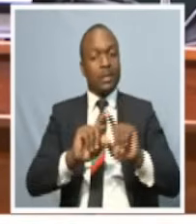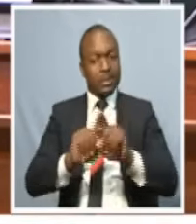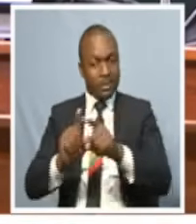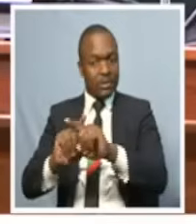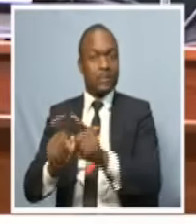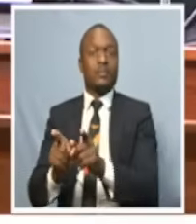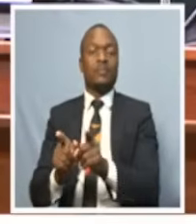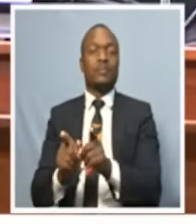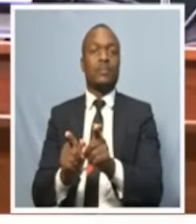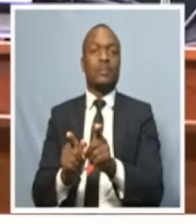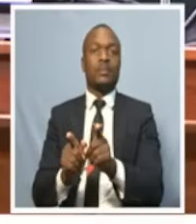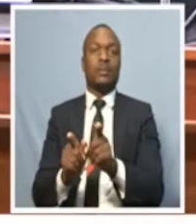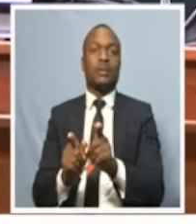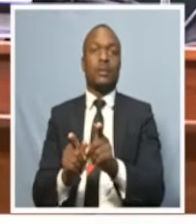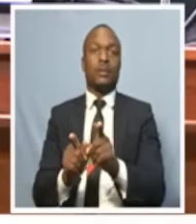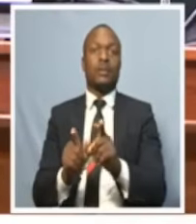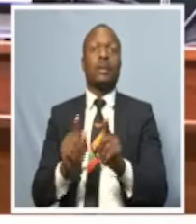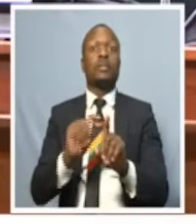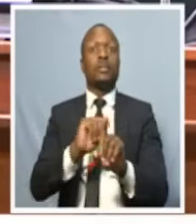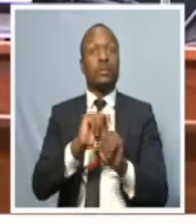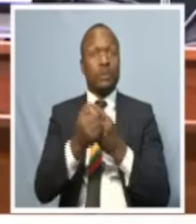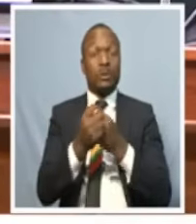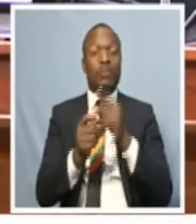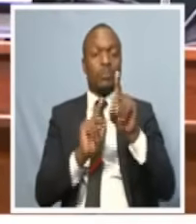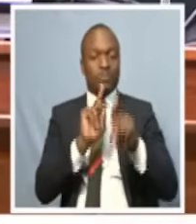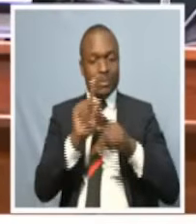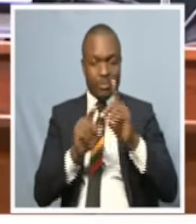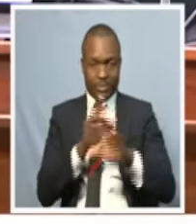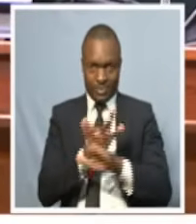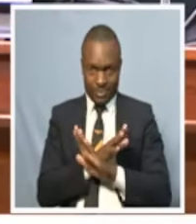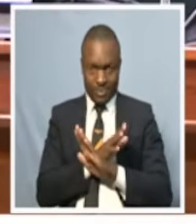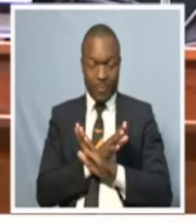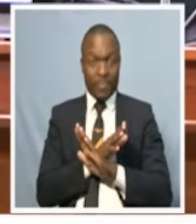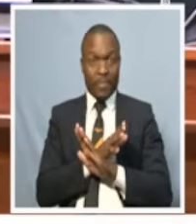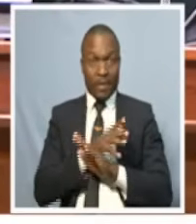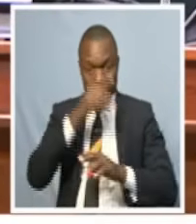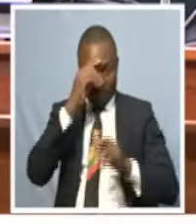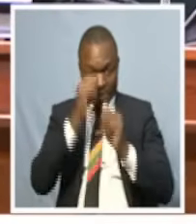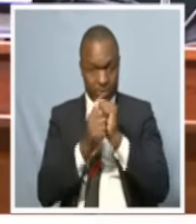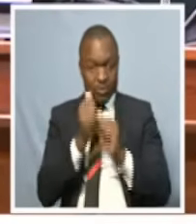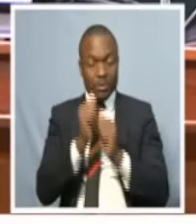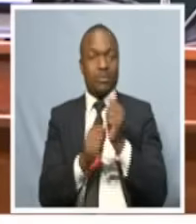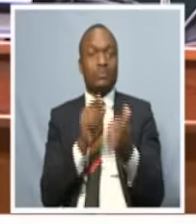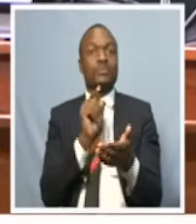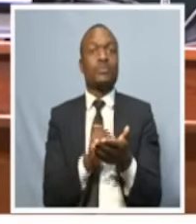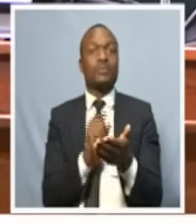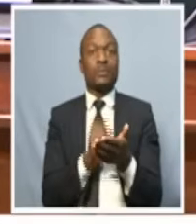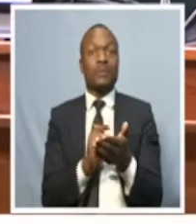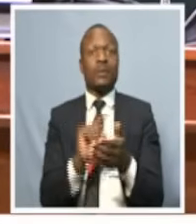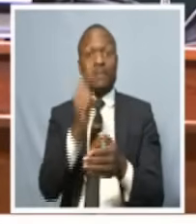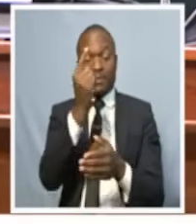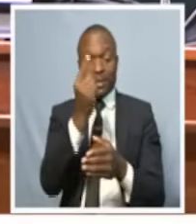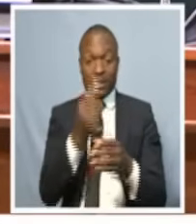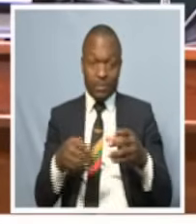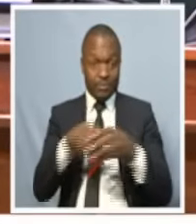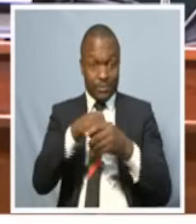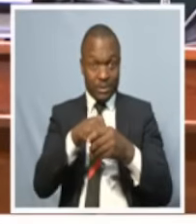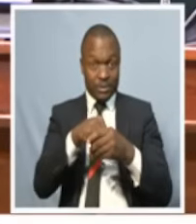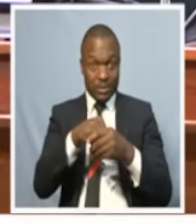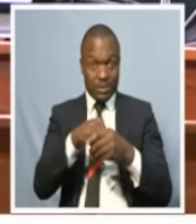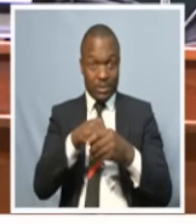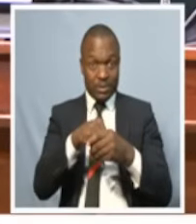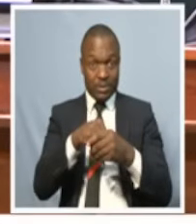diversity of the people of Zambia. Accordingly, due consideration was given to